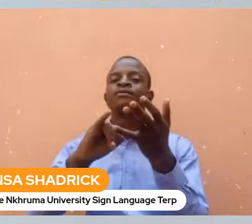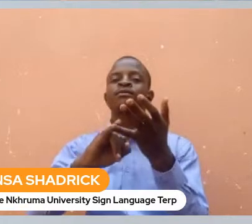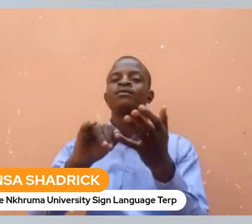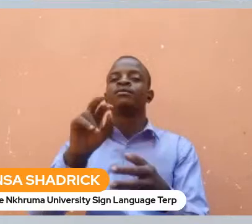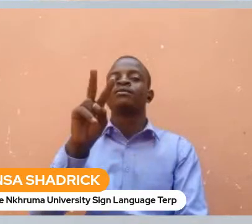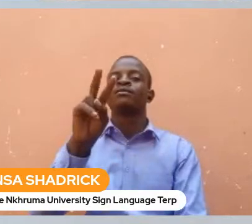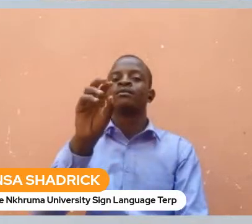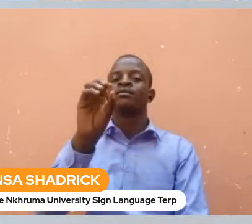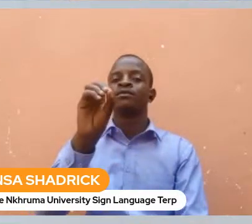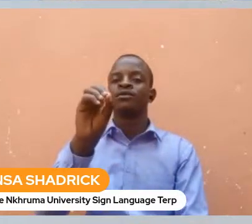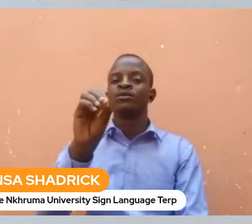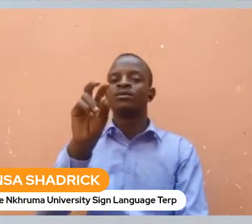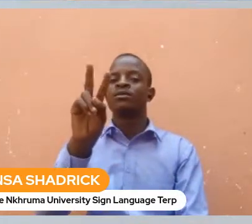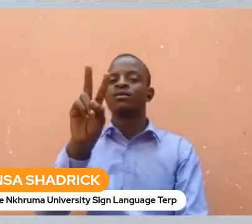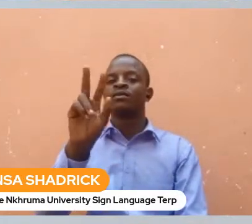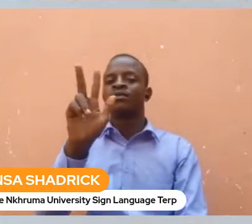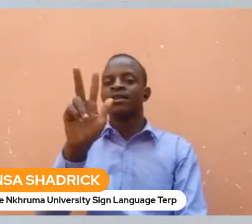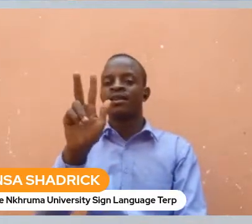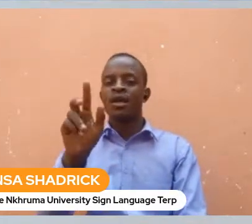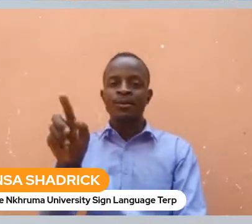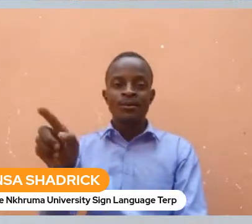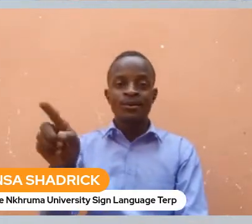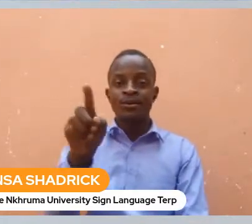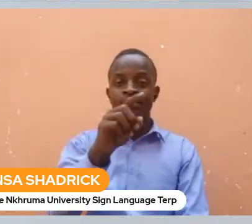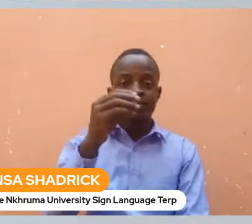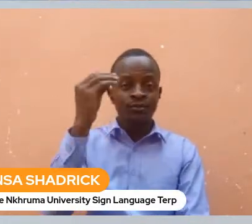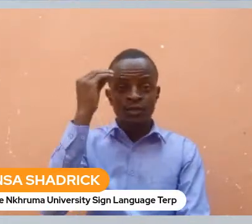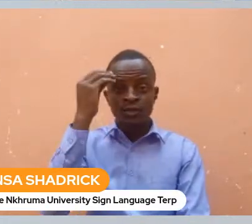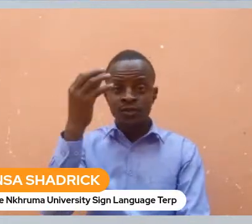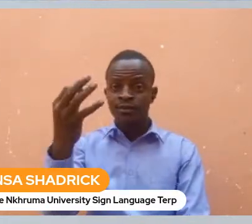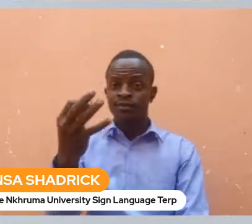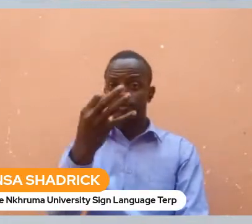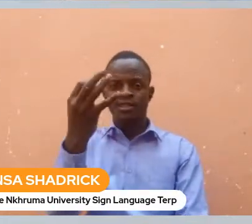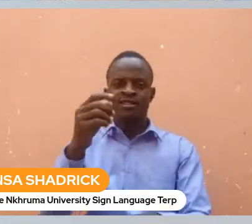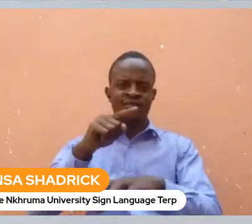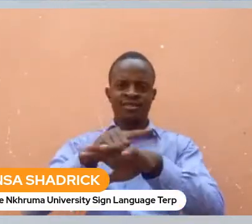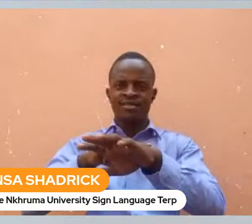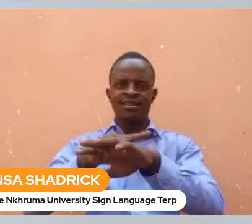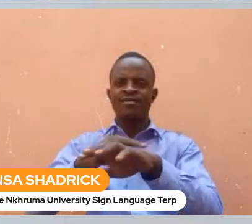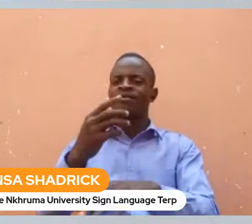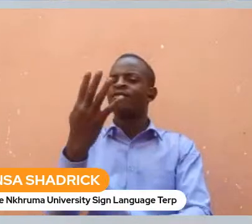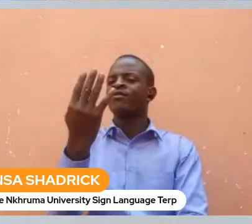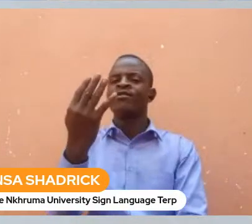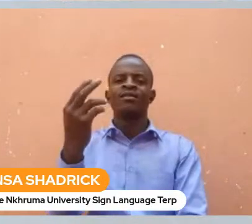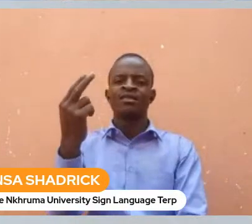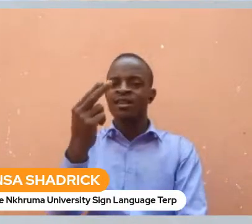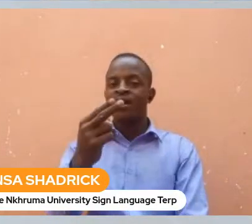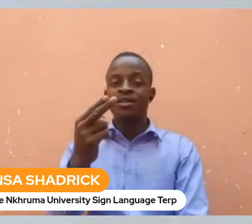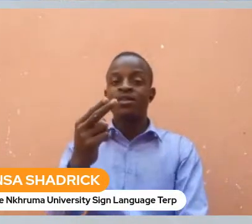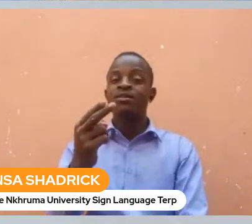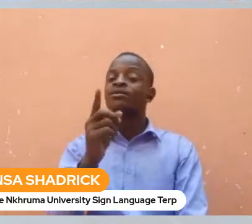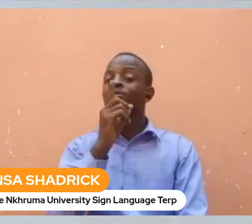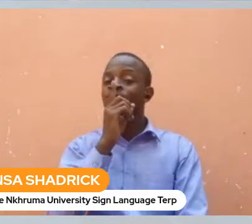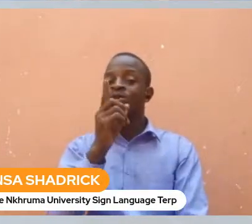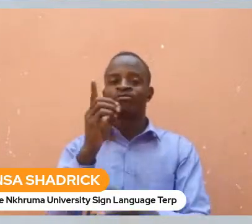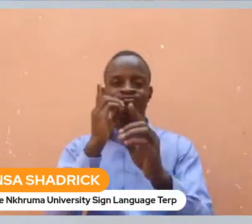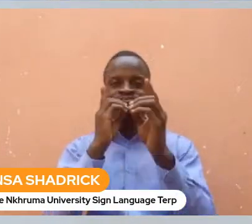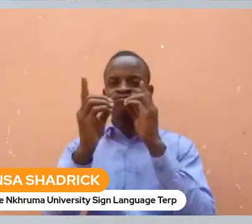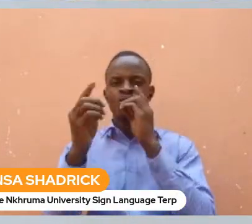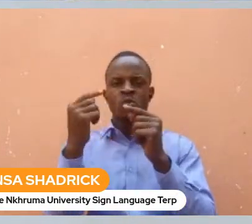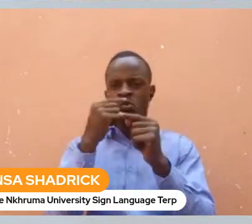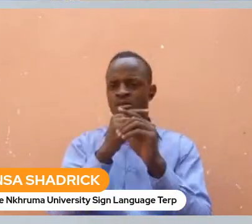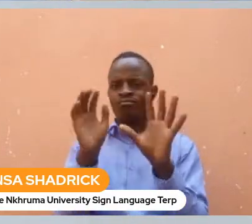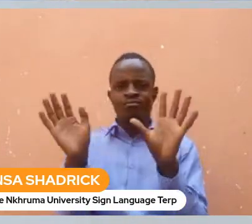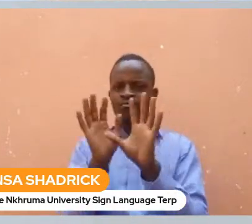know what happens every Friday at exactly 2 p.m. It's the Real Talk back at it again, yet again